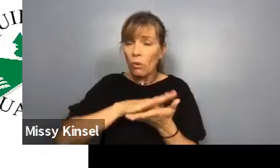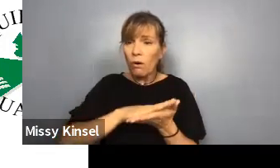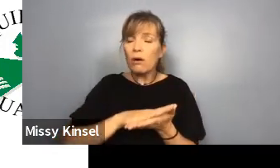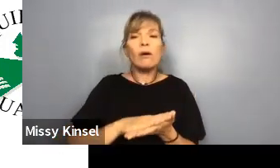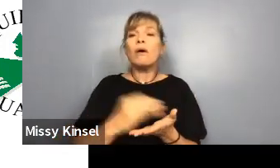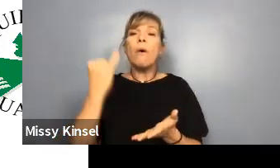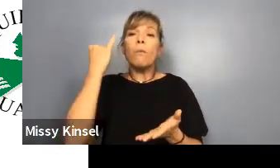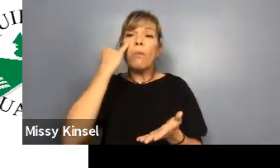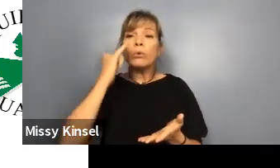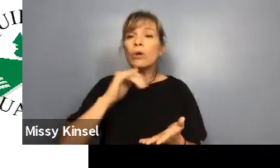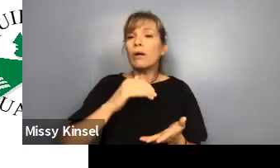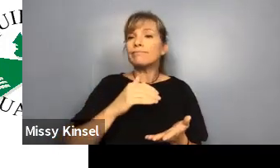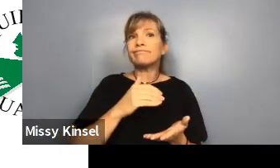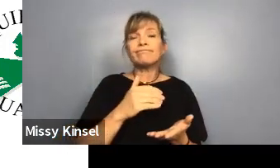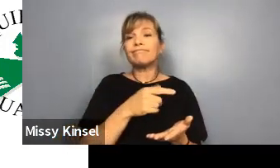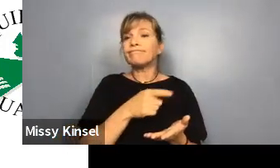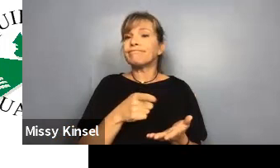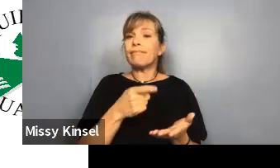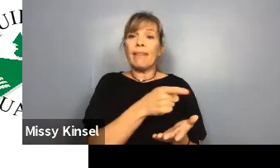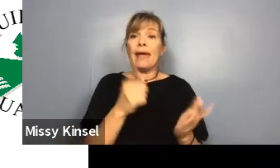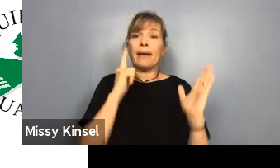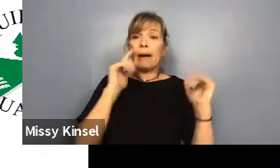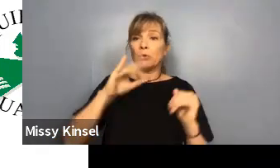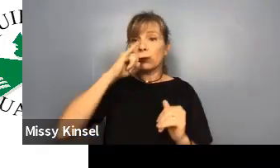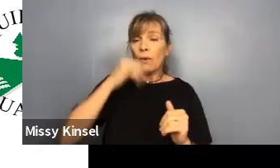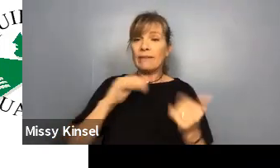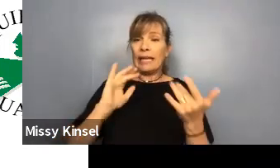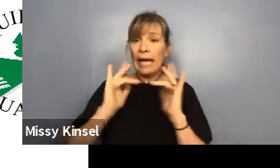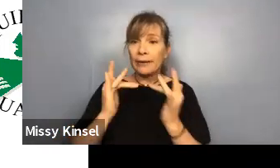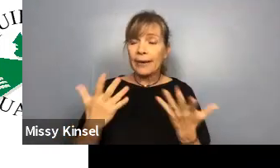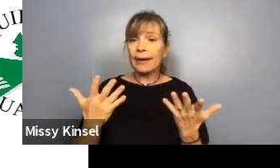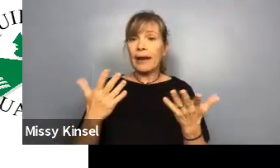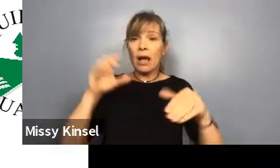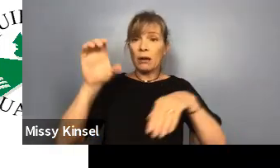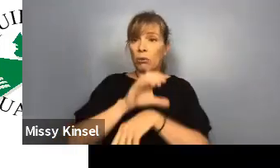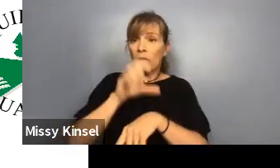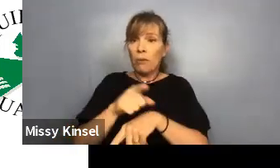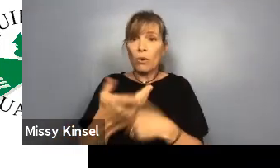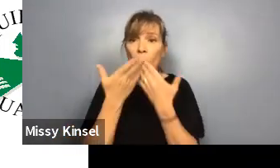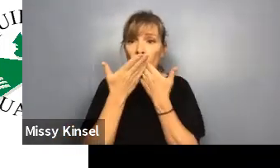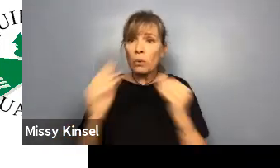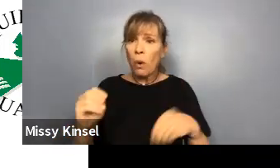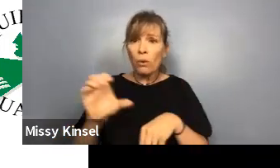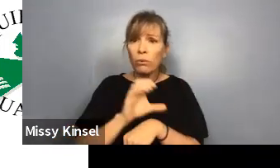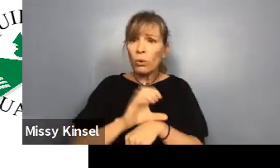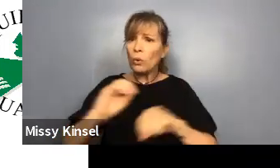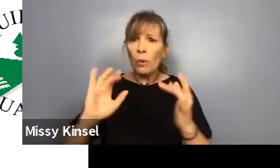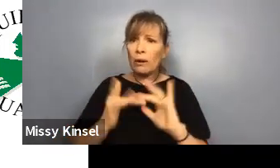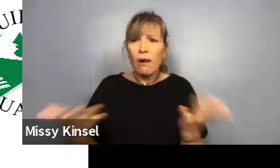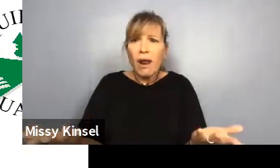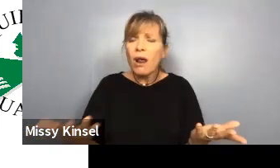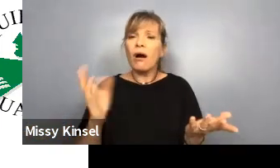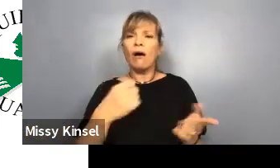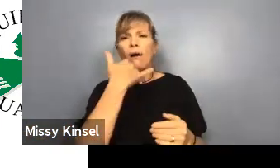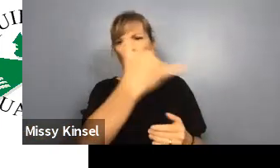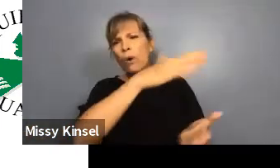child is expected to have access to the internet or a computer and you don't have that, definitely you can contact